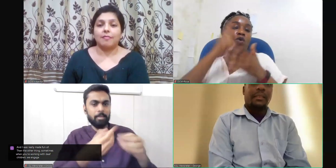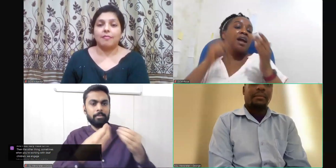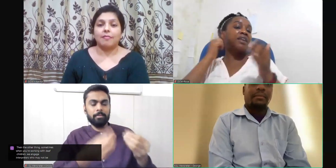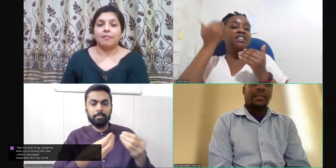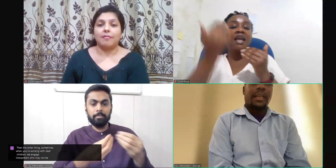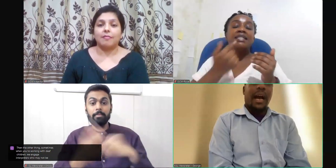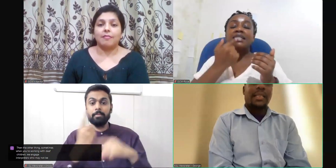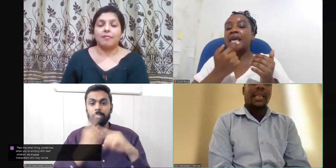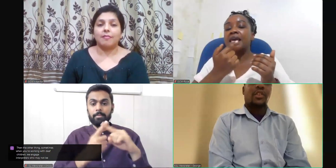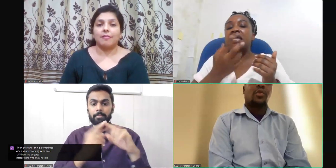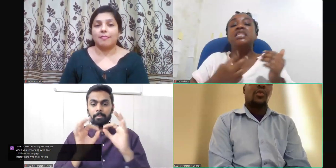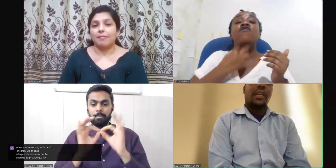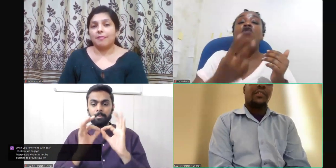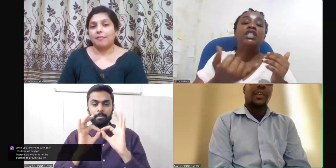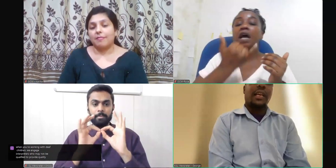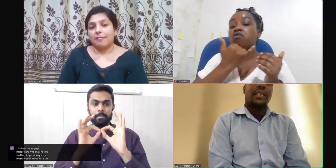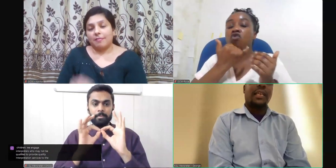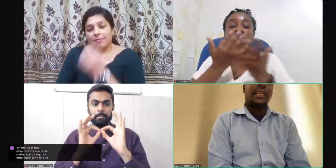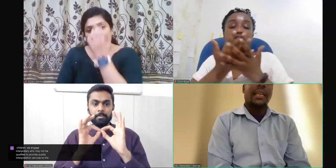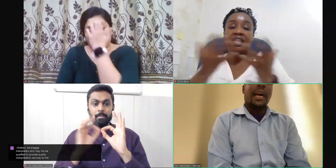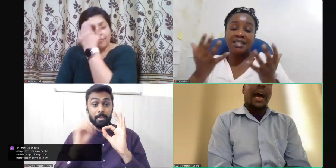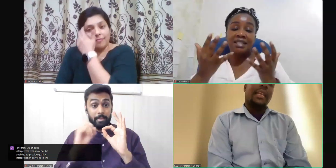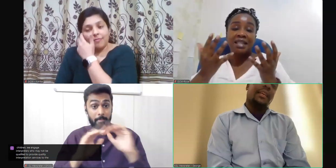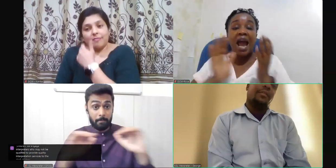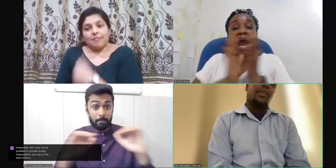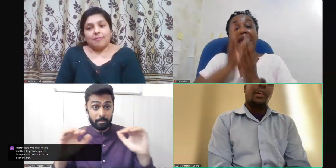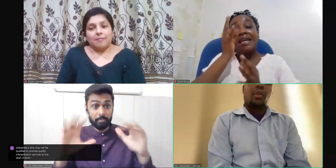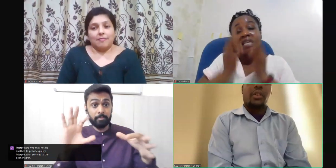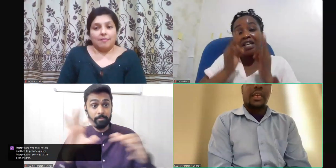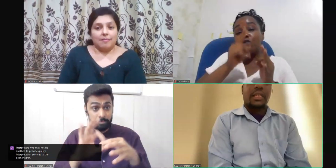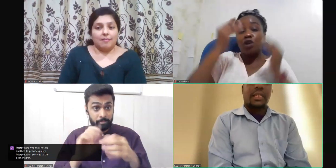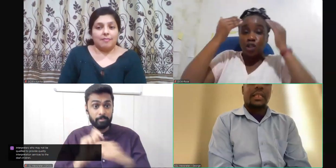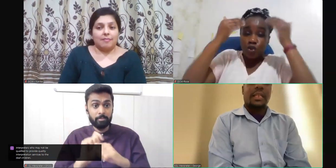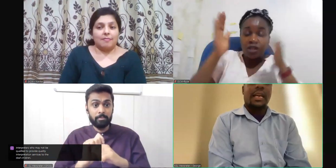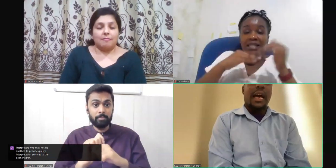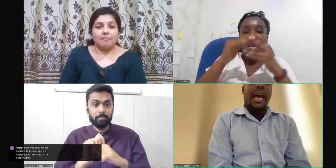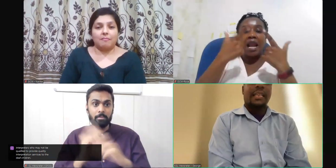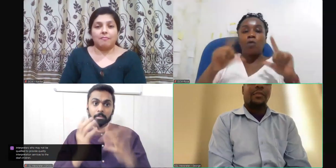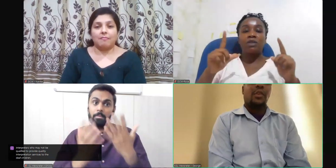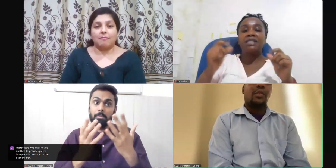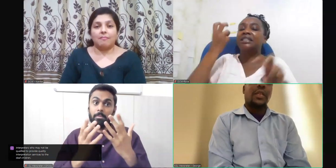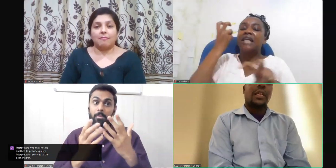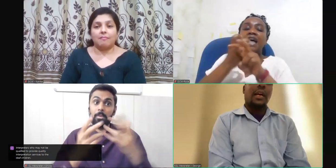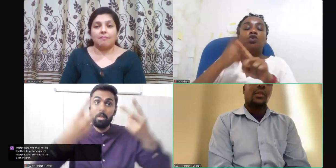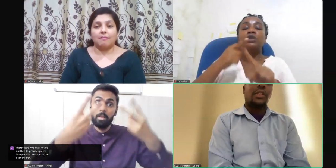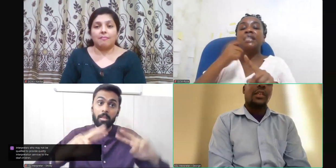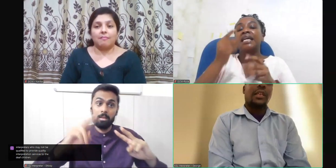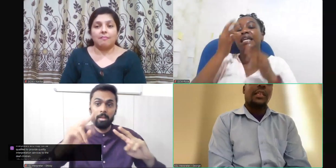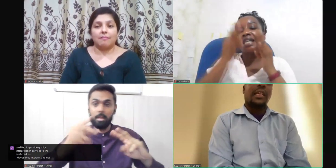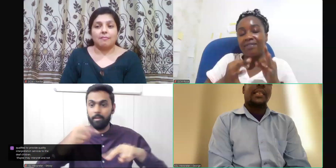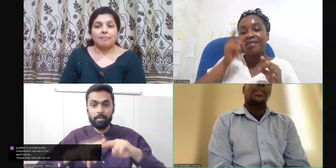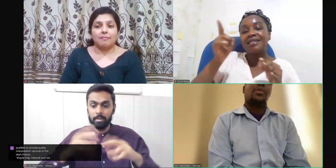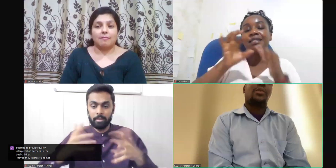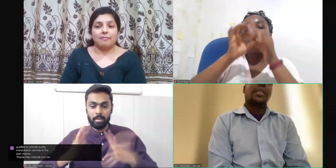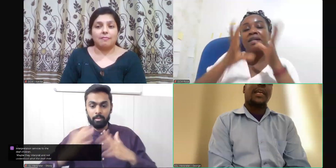interpreter hasn't understood what the deaf child has said, and they voice the wrong things. And if you don't know sign language,